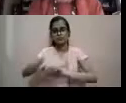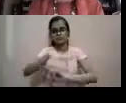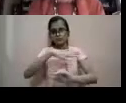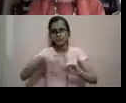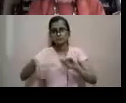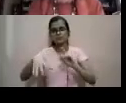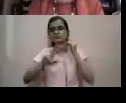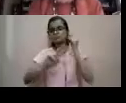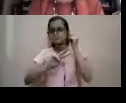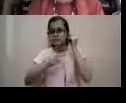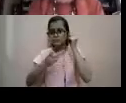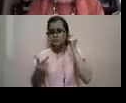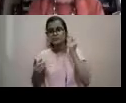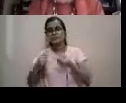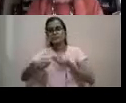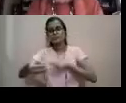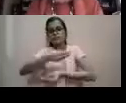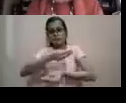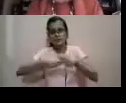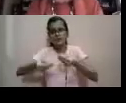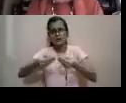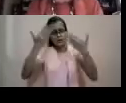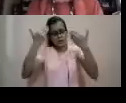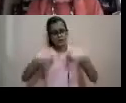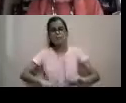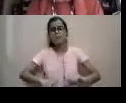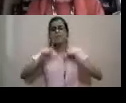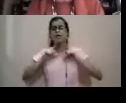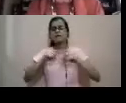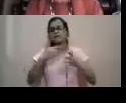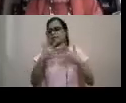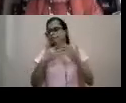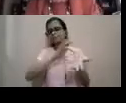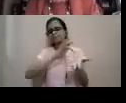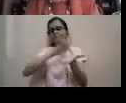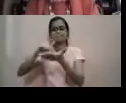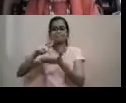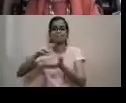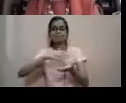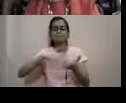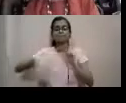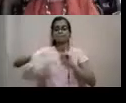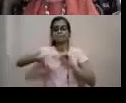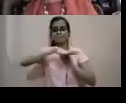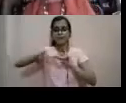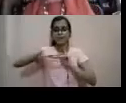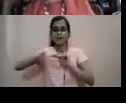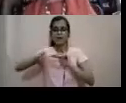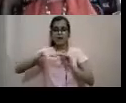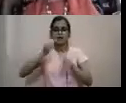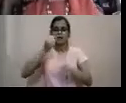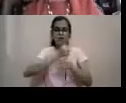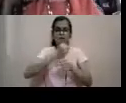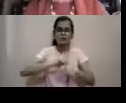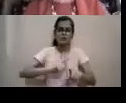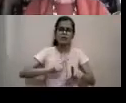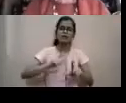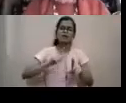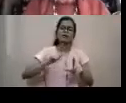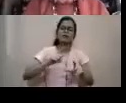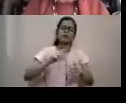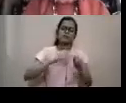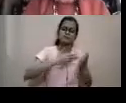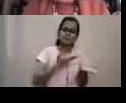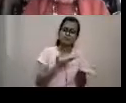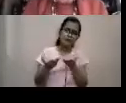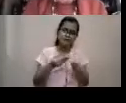qua non of human life in any era. A reliance on government services, which is,